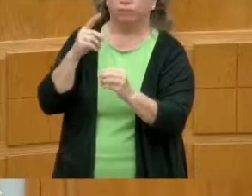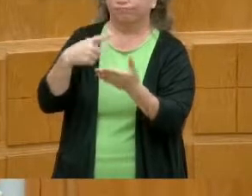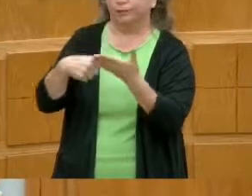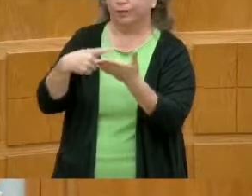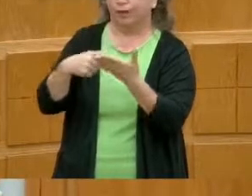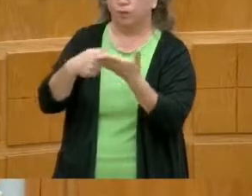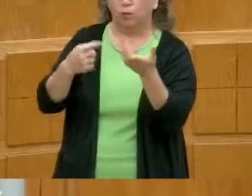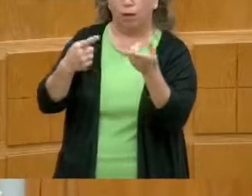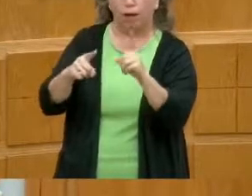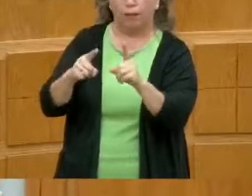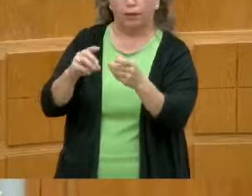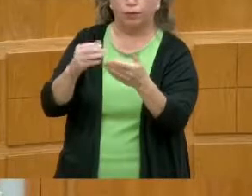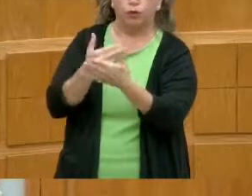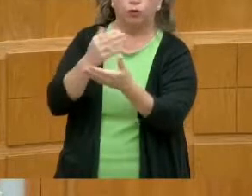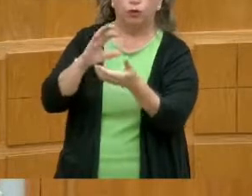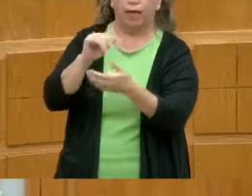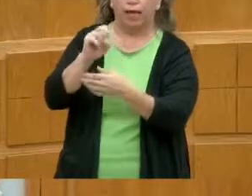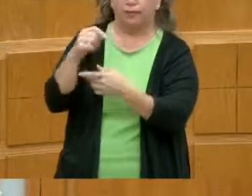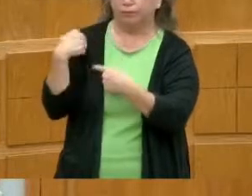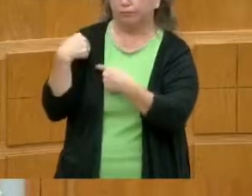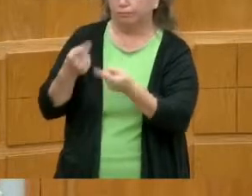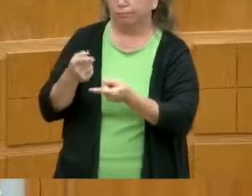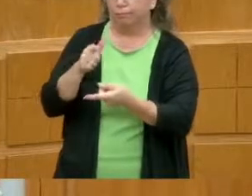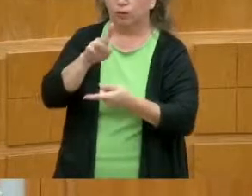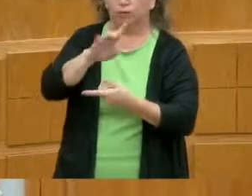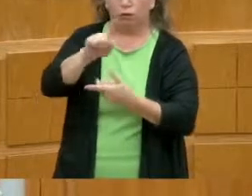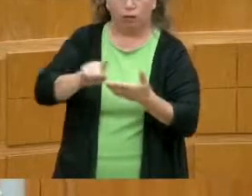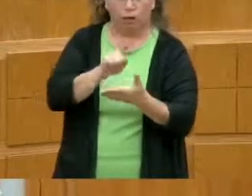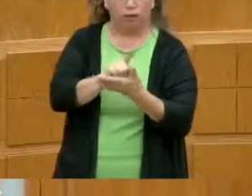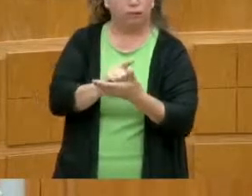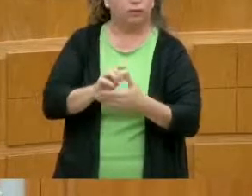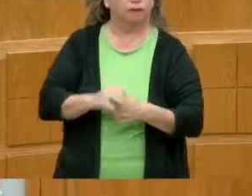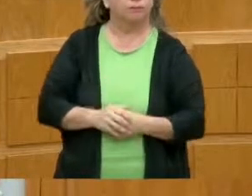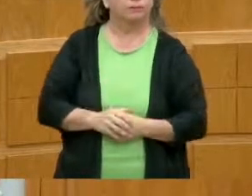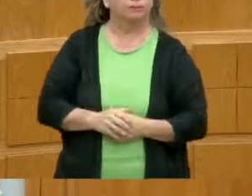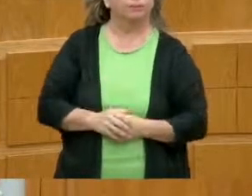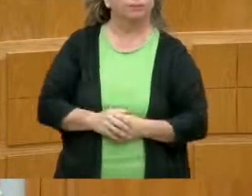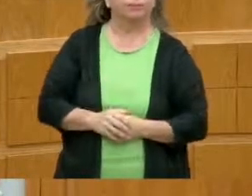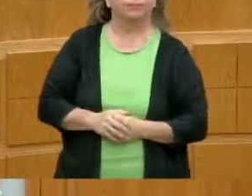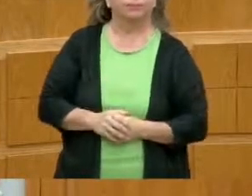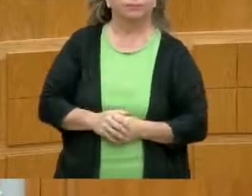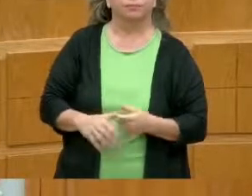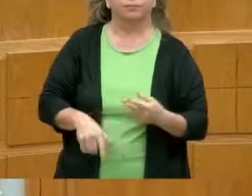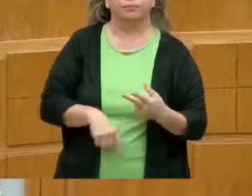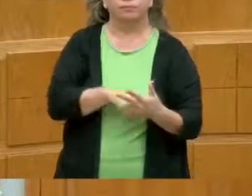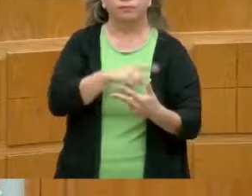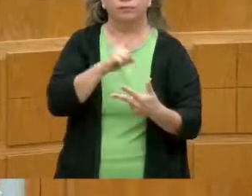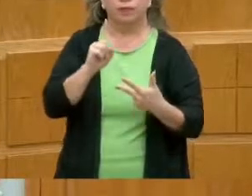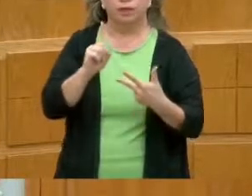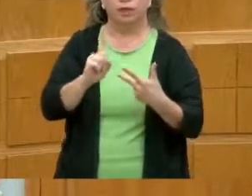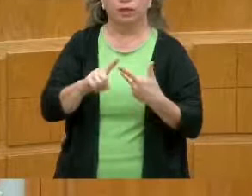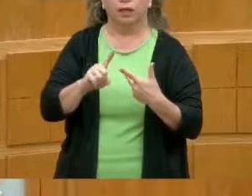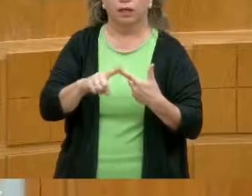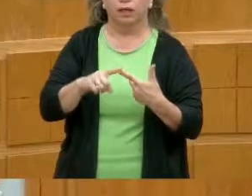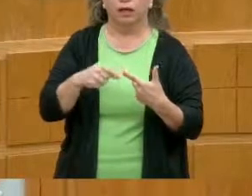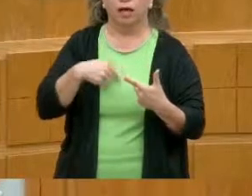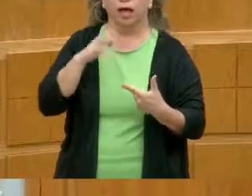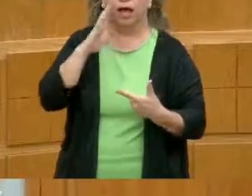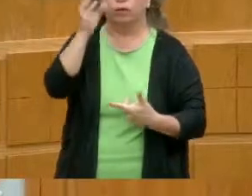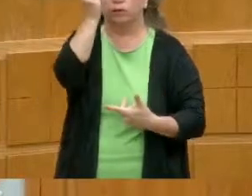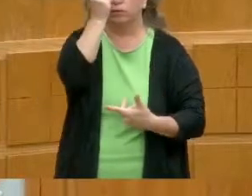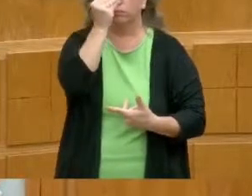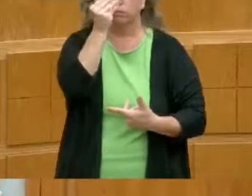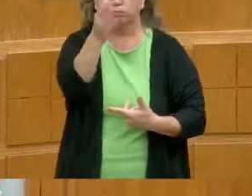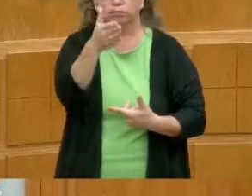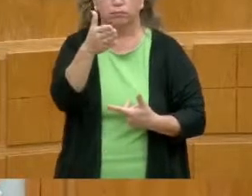terms of number of new cases and how those persons that have COVID are recovering. And then I'm going to do an update on a focus